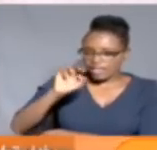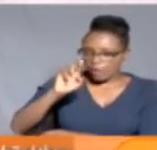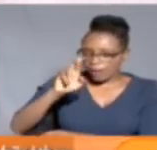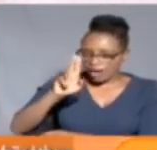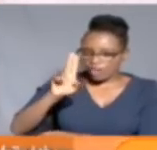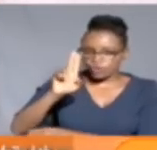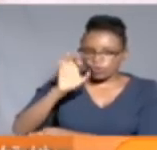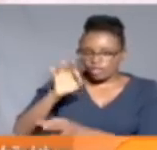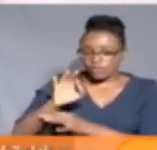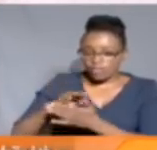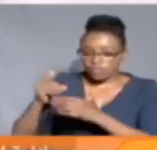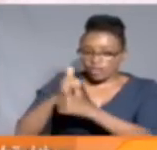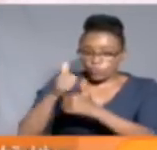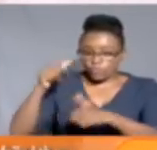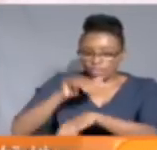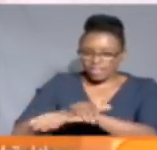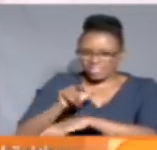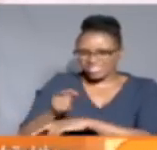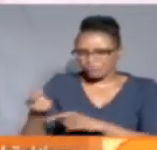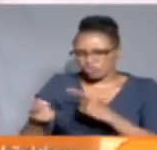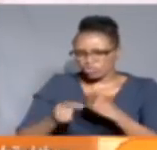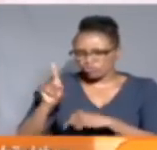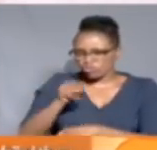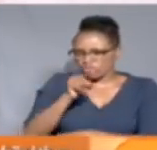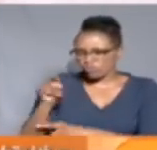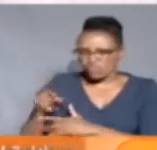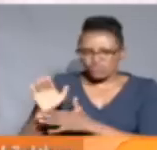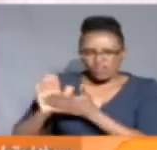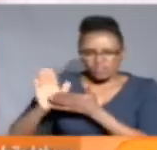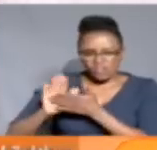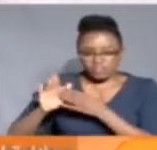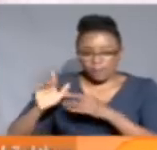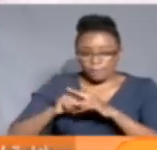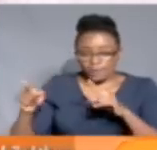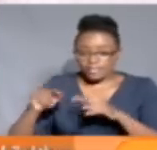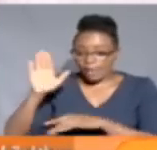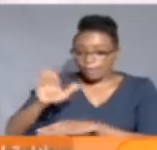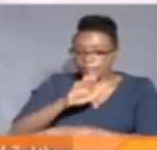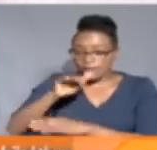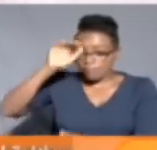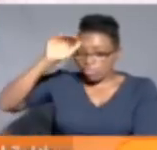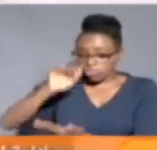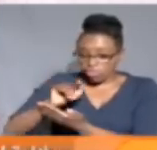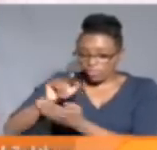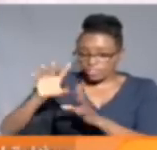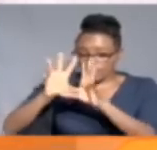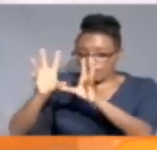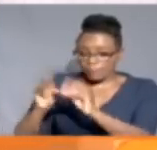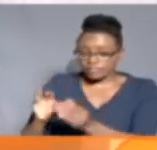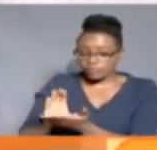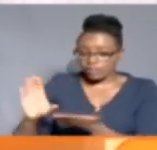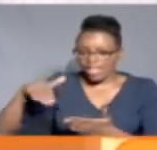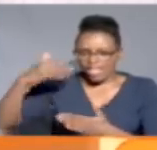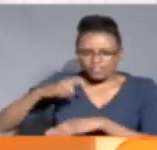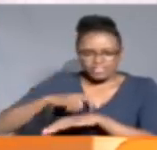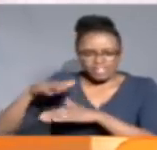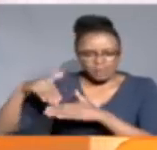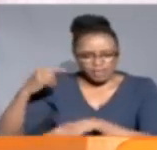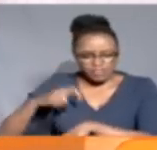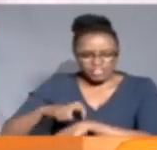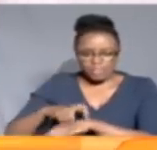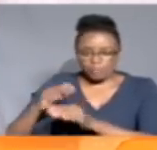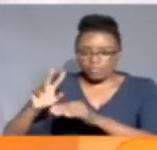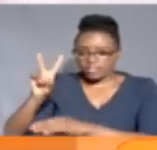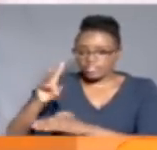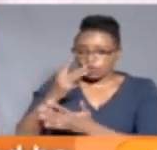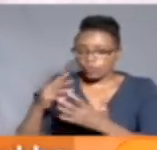properly, they were getting these petty offenders out of prison very fast. But then Parliament reduces that budgetary allocation every other time. The second